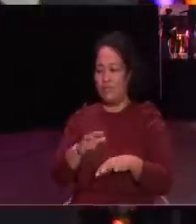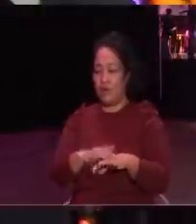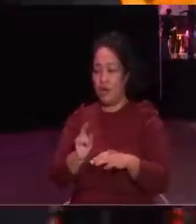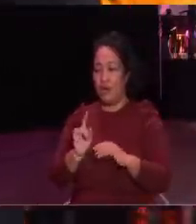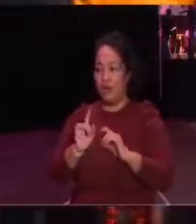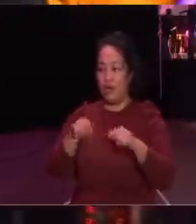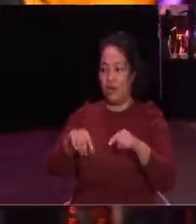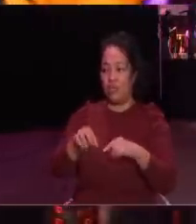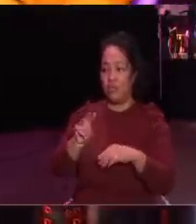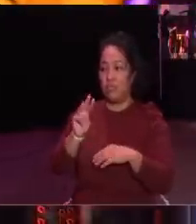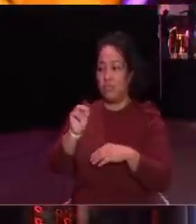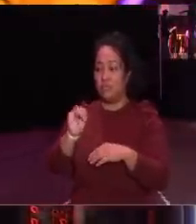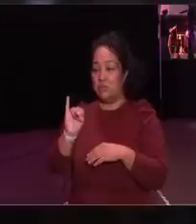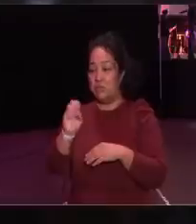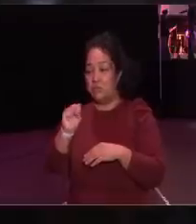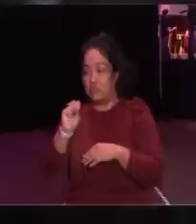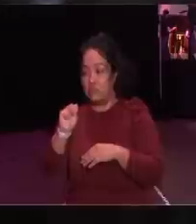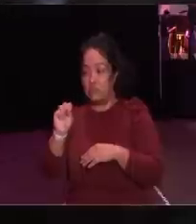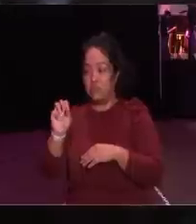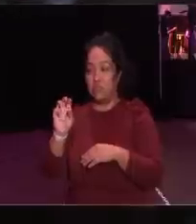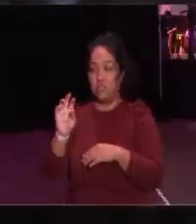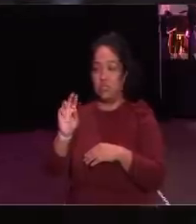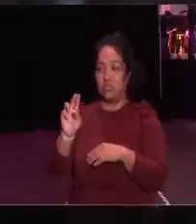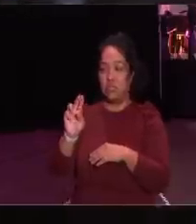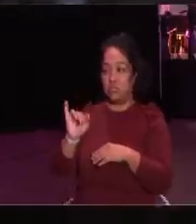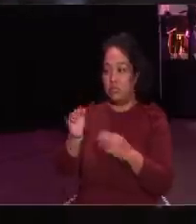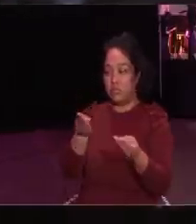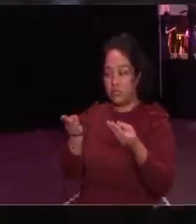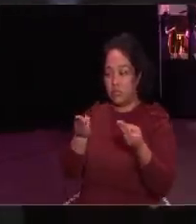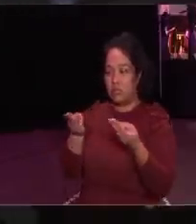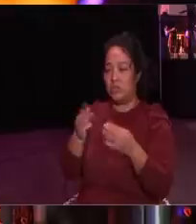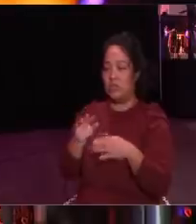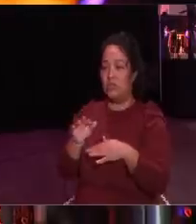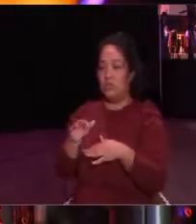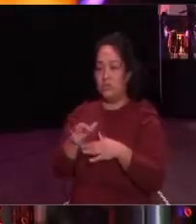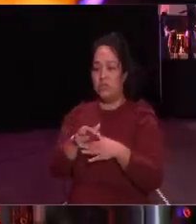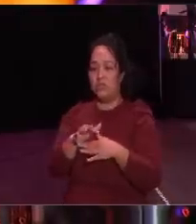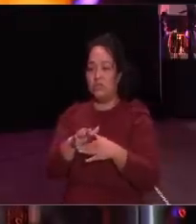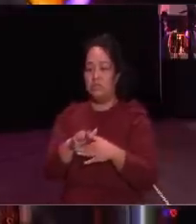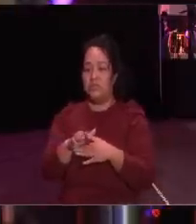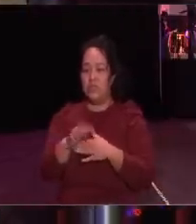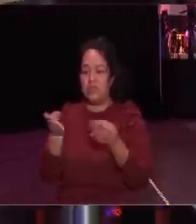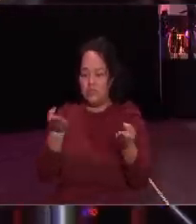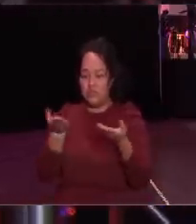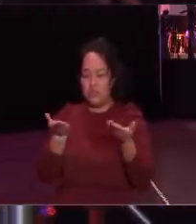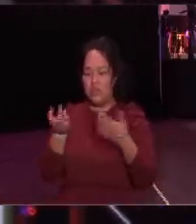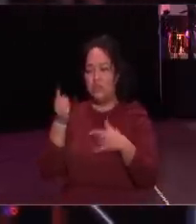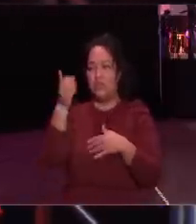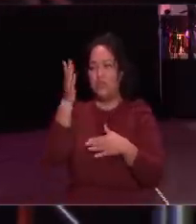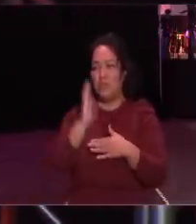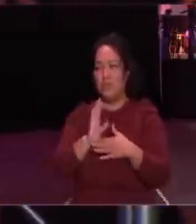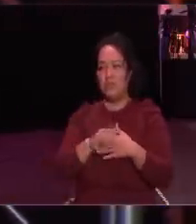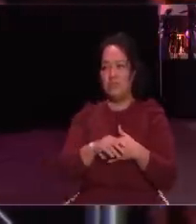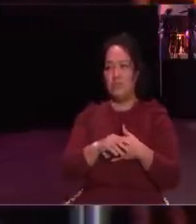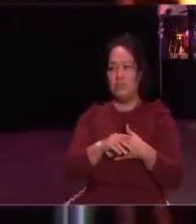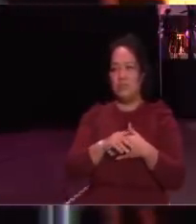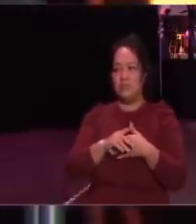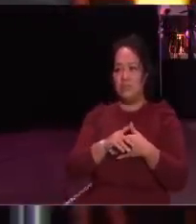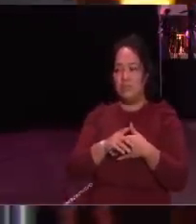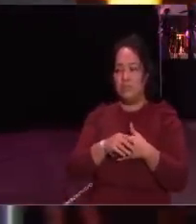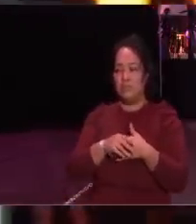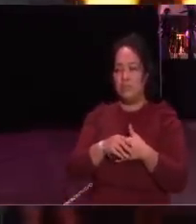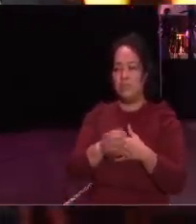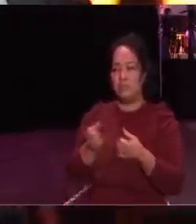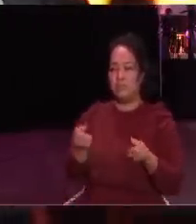field. De servirte, Señor. Of serving you, God. Pero si es posible que se vaya. But if it's possible for this to leave.